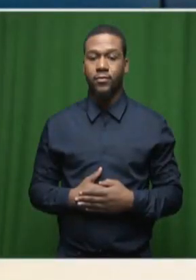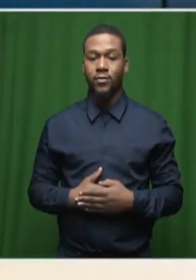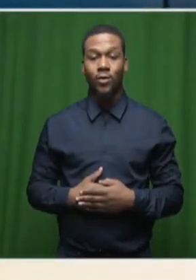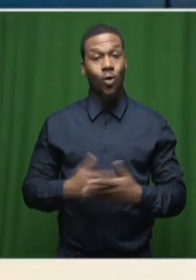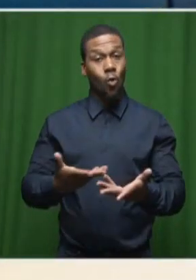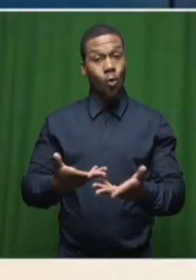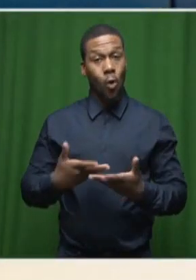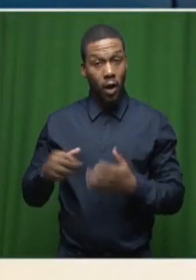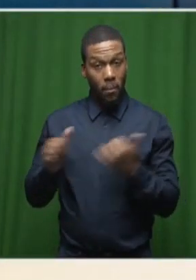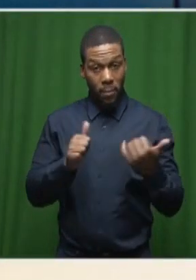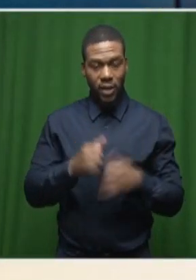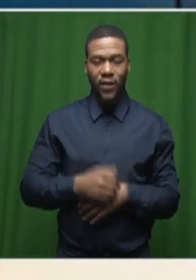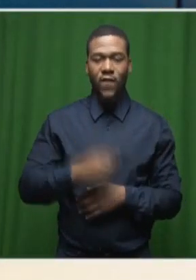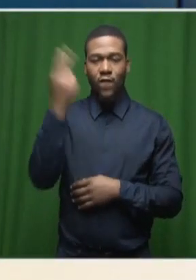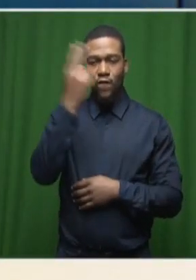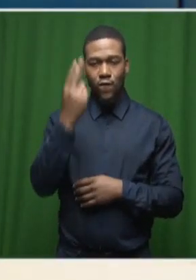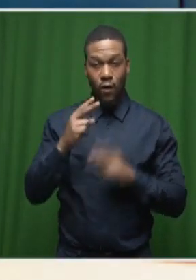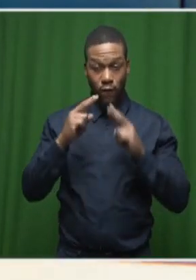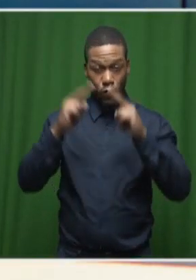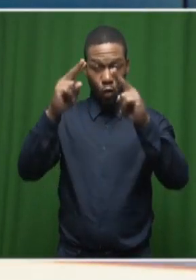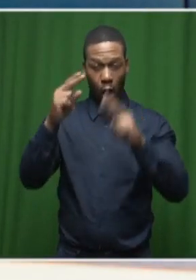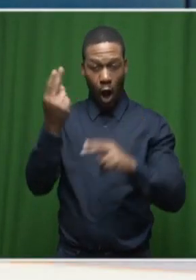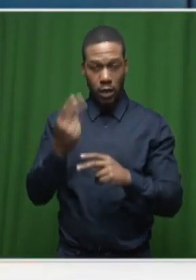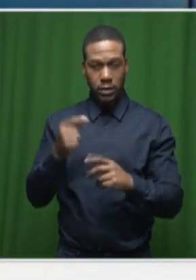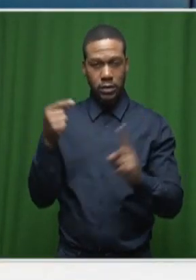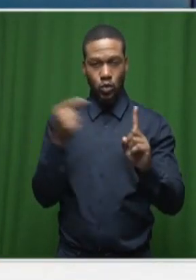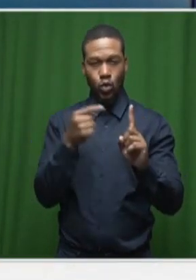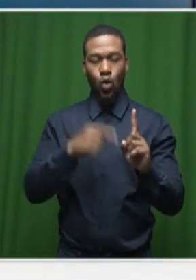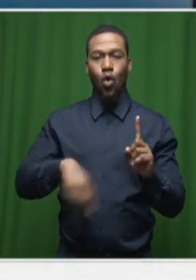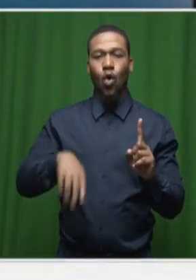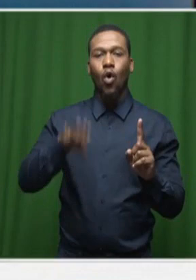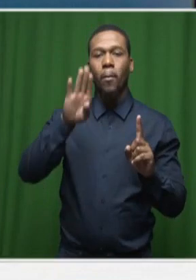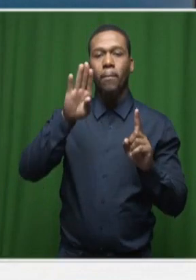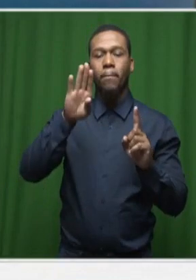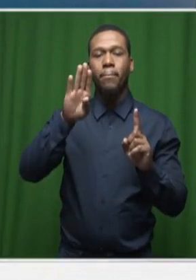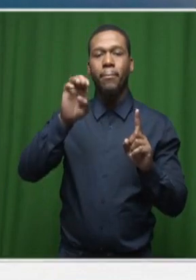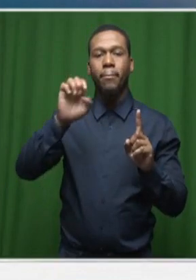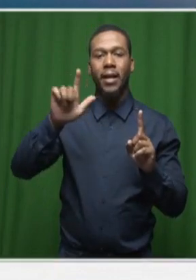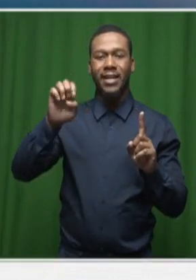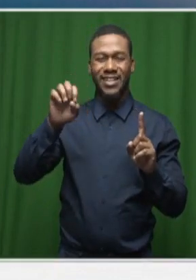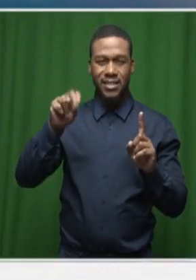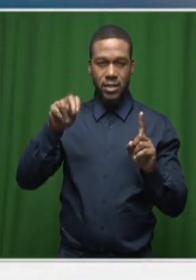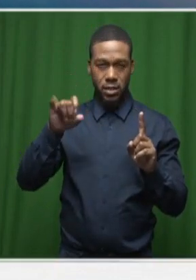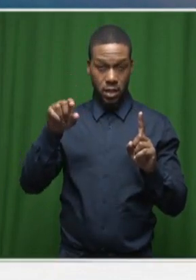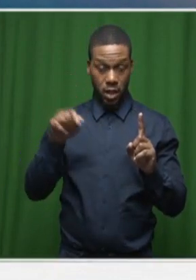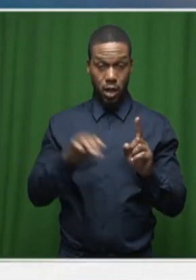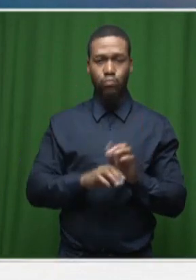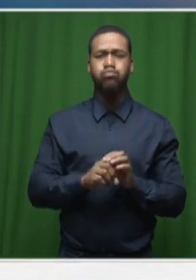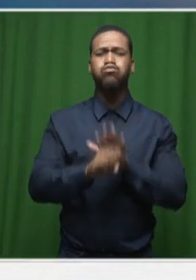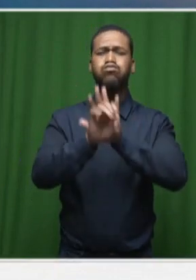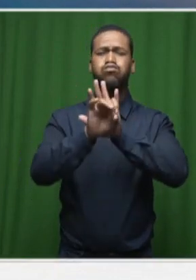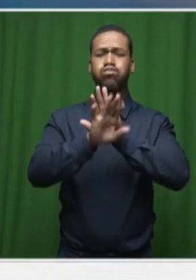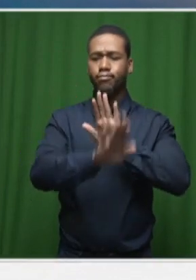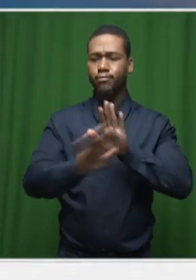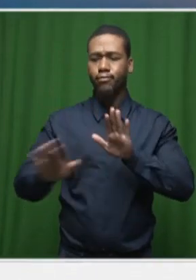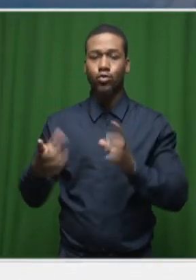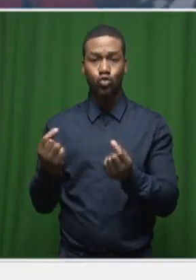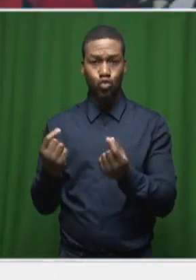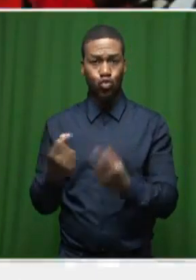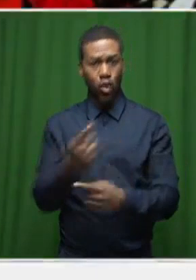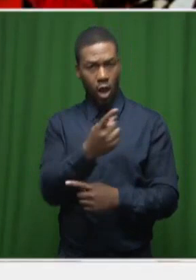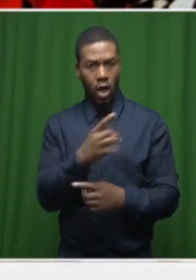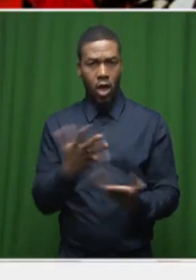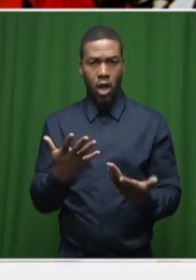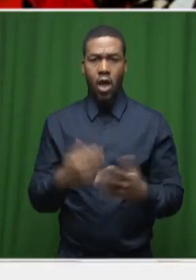Welcome back. Visual artist Blessing Ngobeni curated a group exhibition Unseen for the 2023 finalists of the Blessing Ngobeni Art